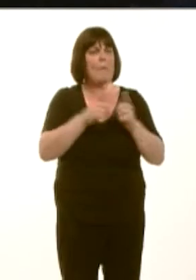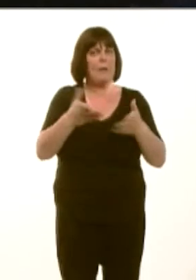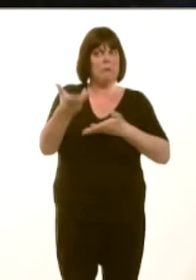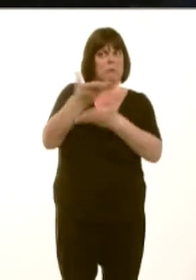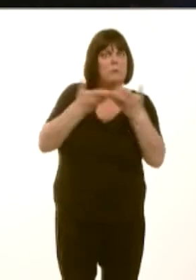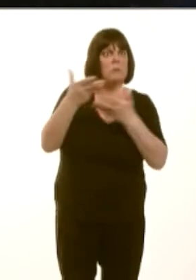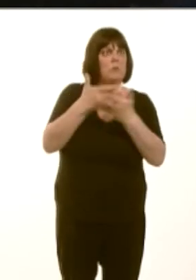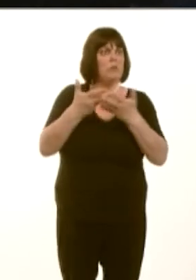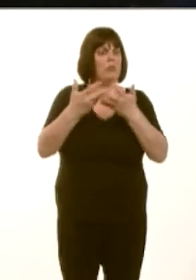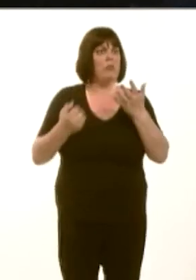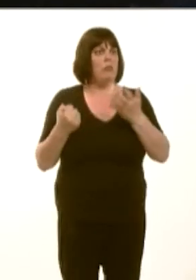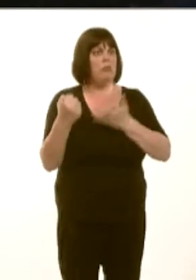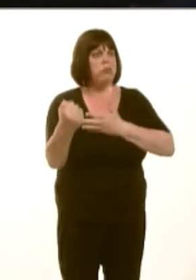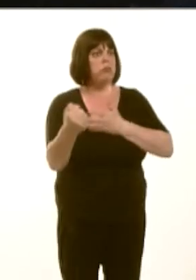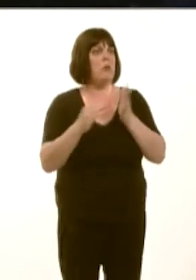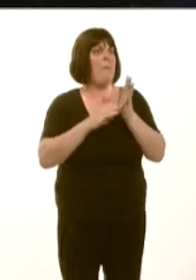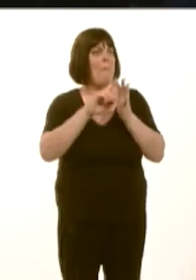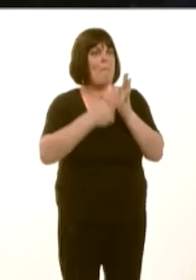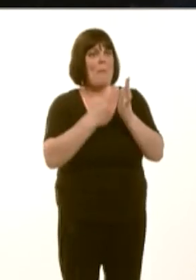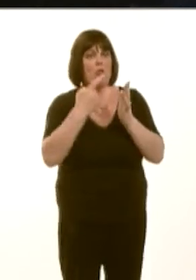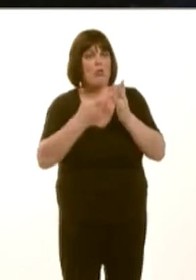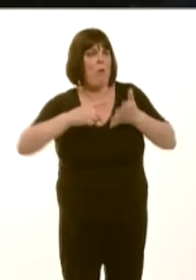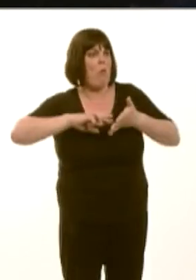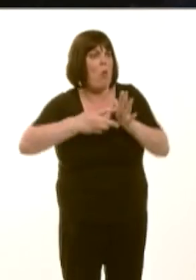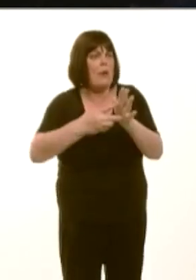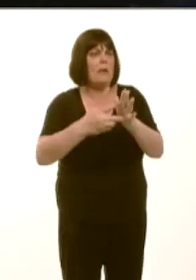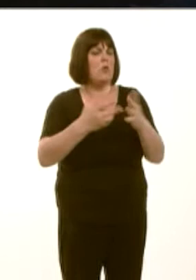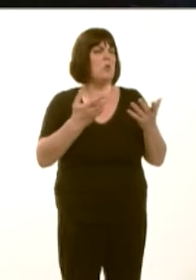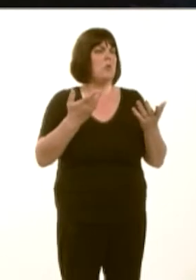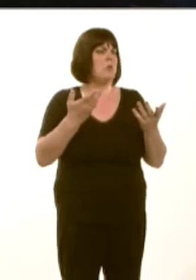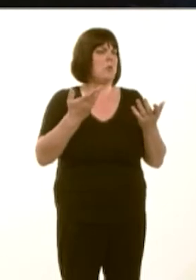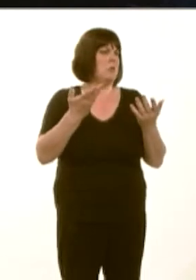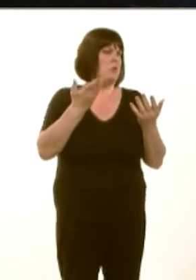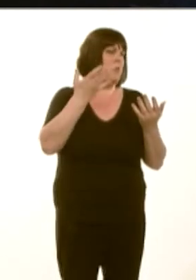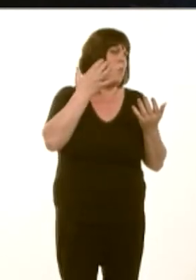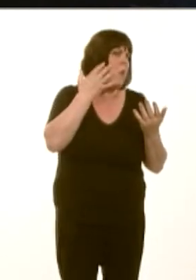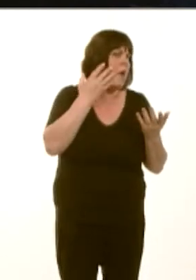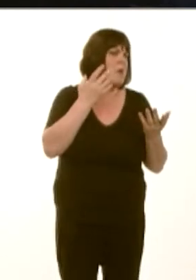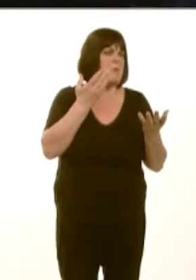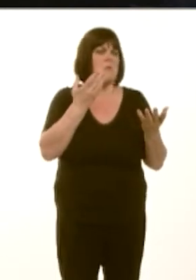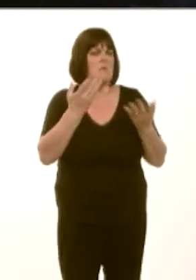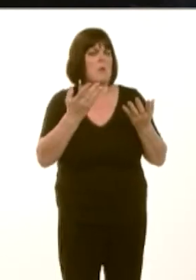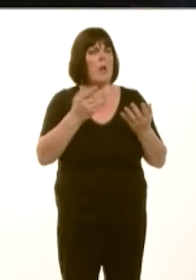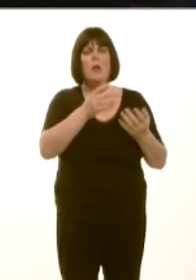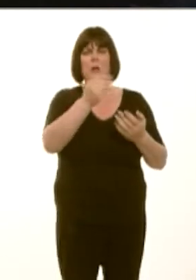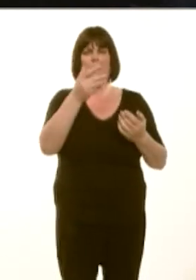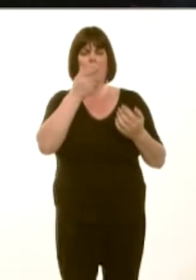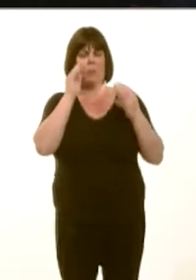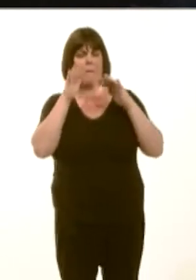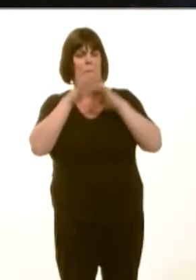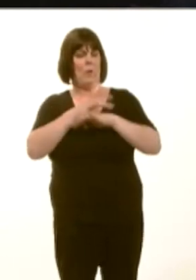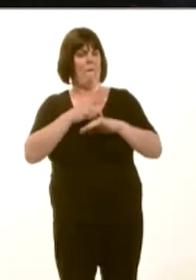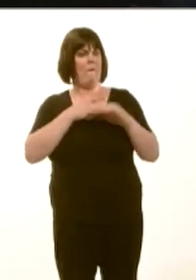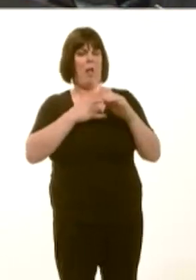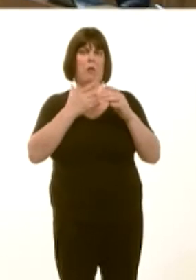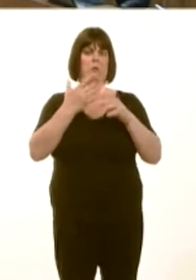South Wales regarding the planned metro, as the operators I've discussed the plans with, frankly, have outlined some confusion and lack of